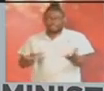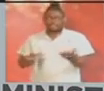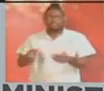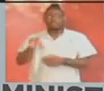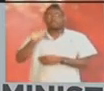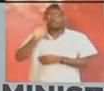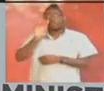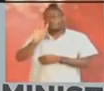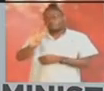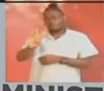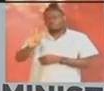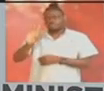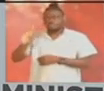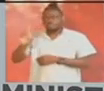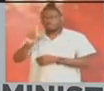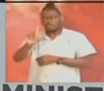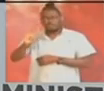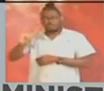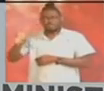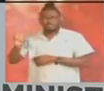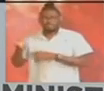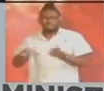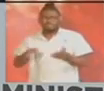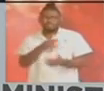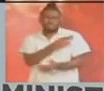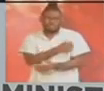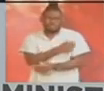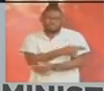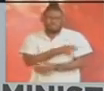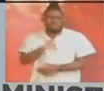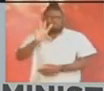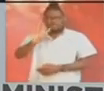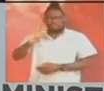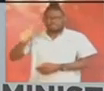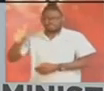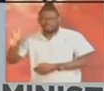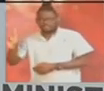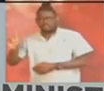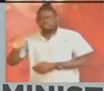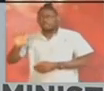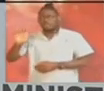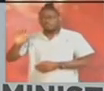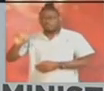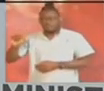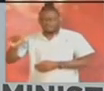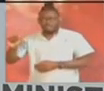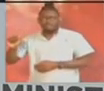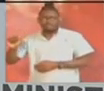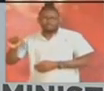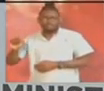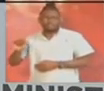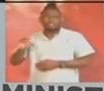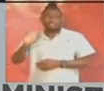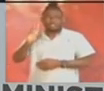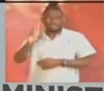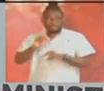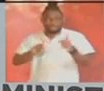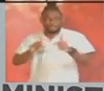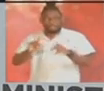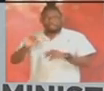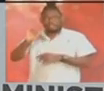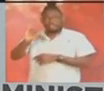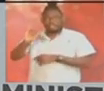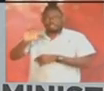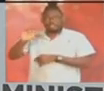figures. We have 47 persons at the Couva Hospital and Multi-Training Facility, 6 of those in ICU, 2 of those